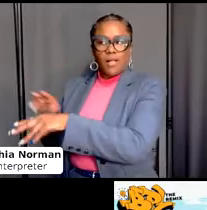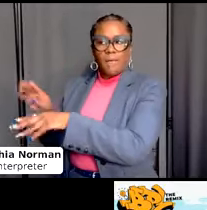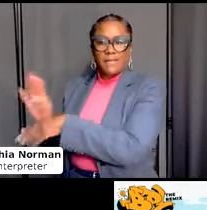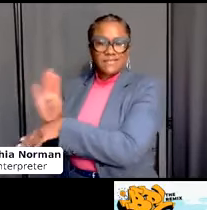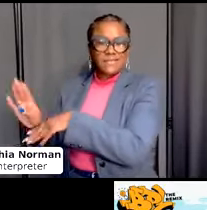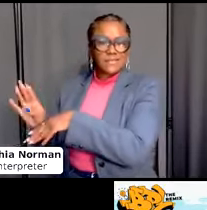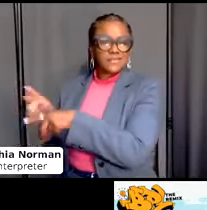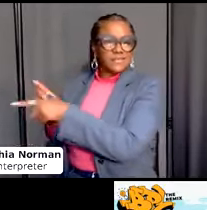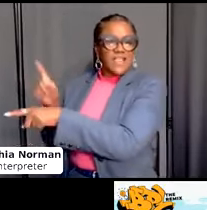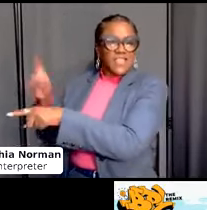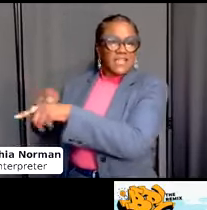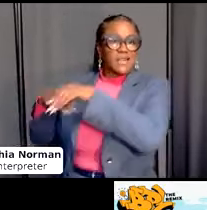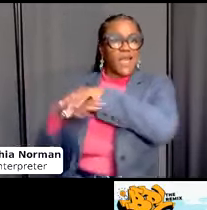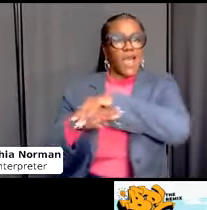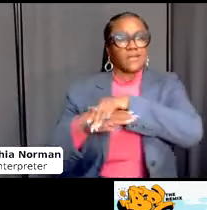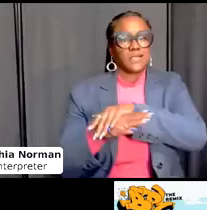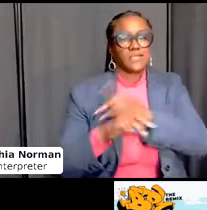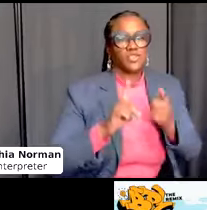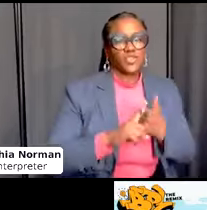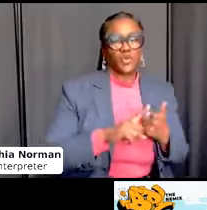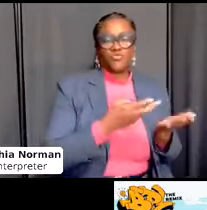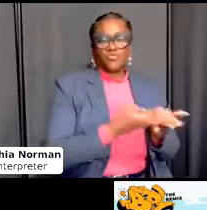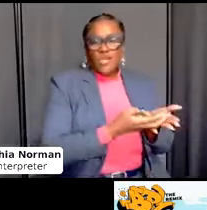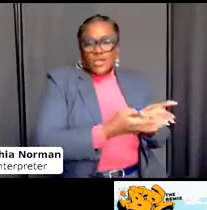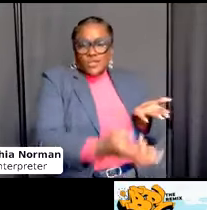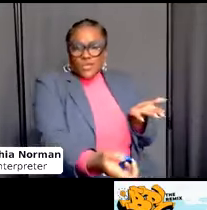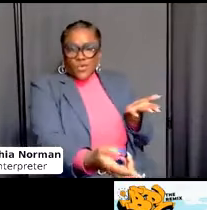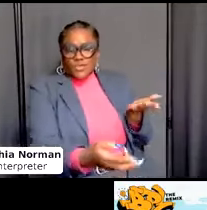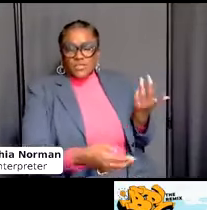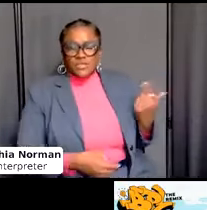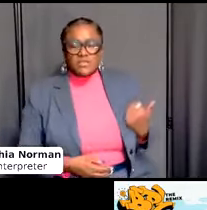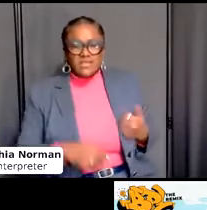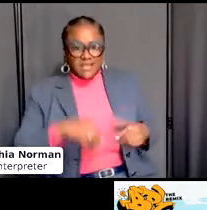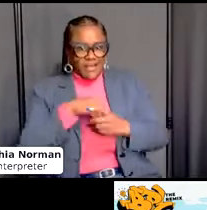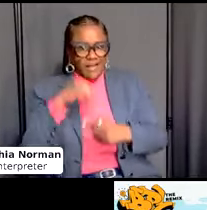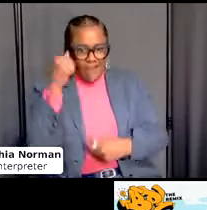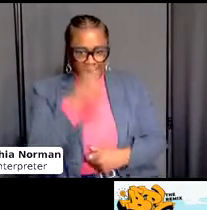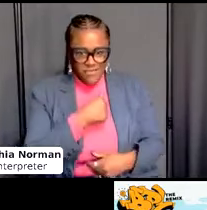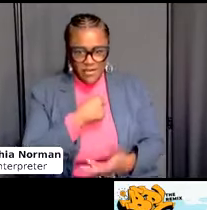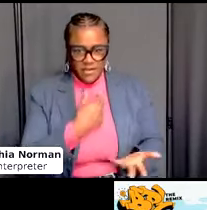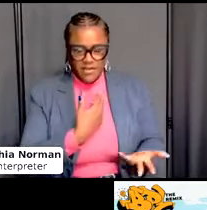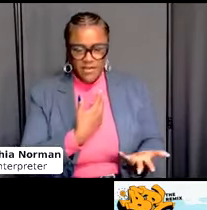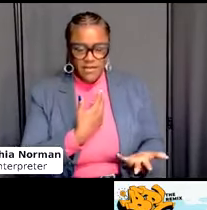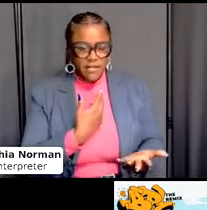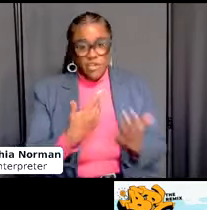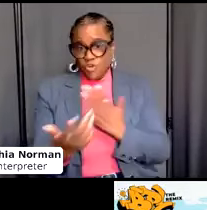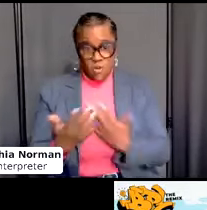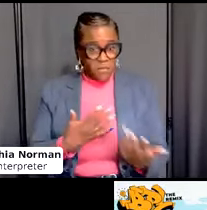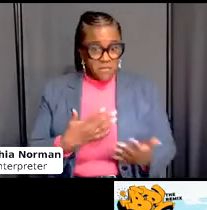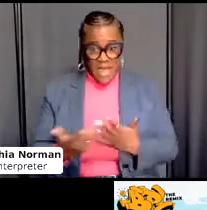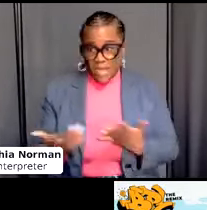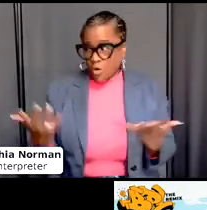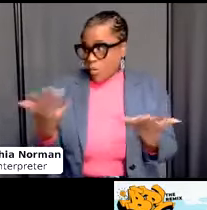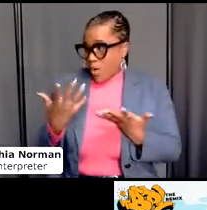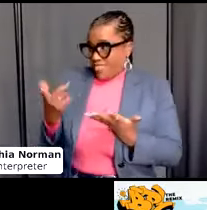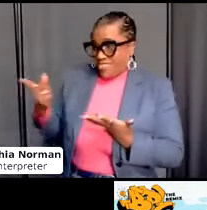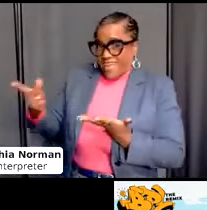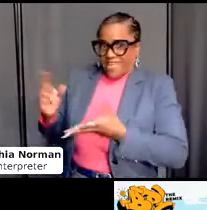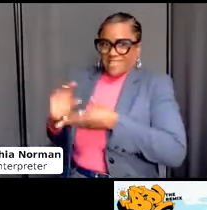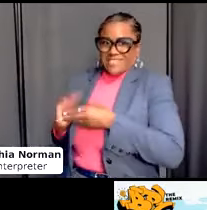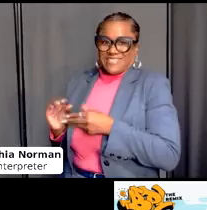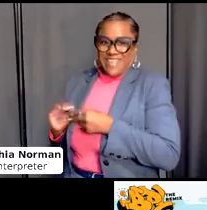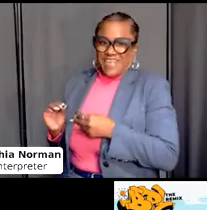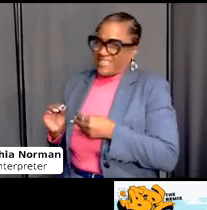unfettered access to the uranium and the cobalt and the coltan in Africa. And no matter what else they might say, we